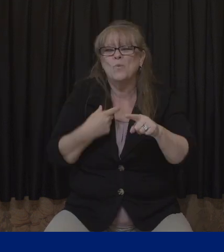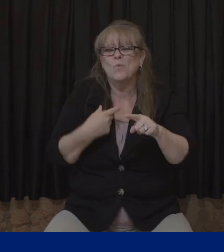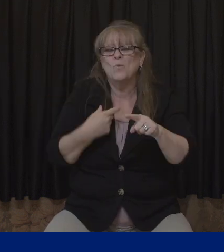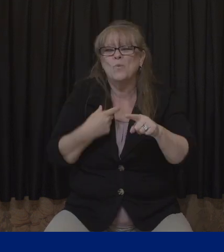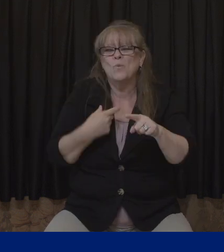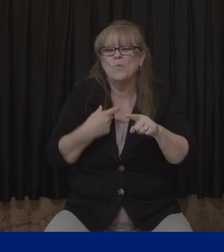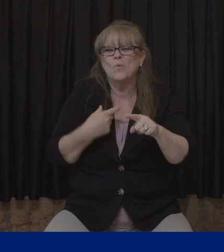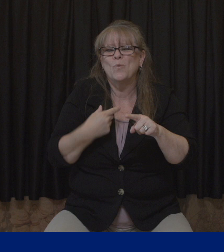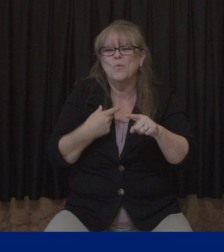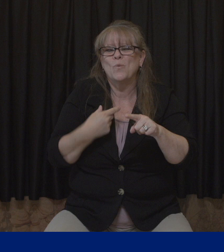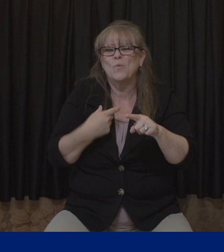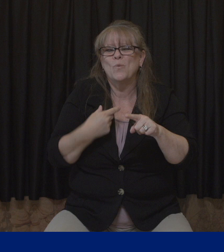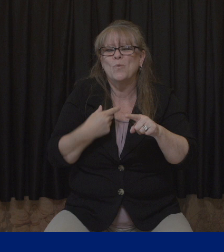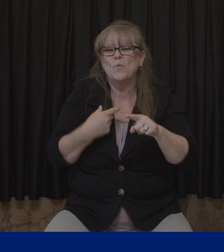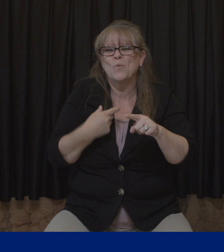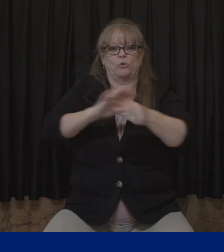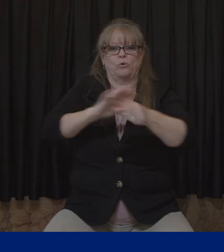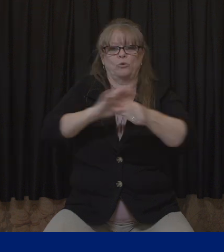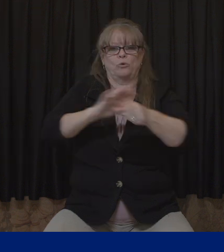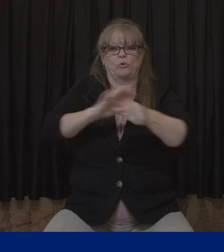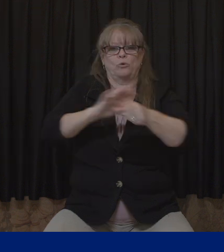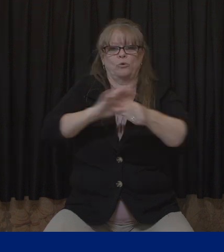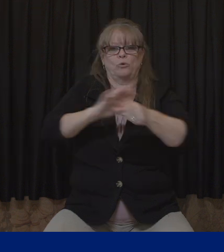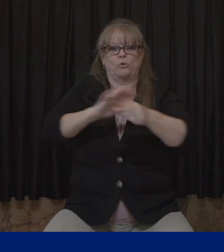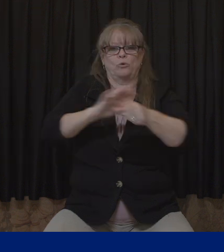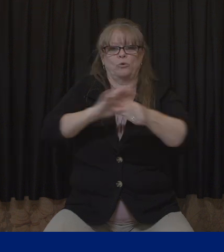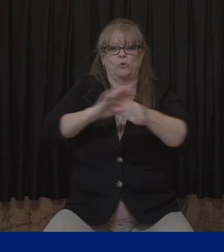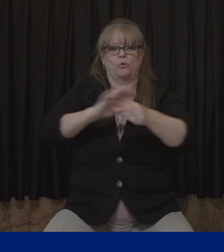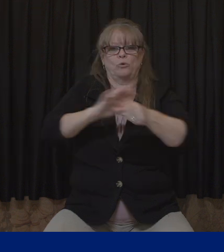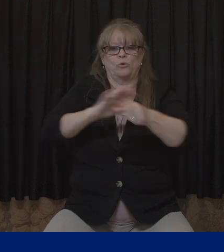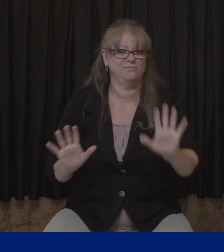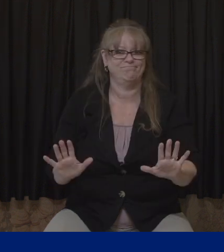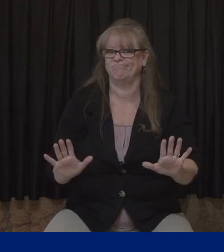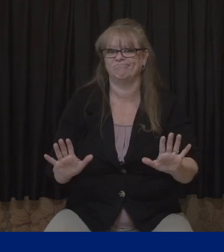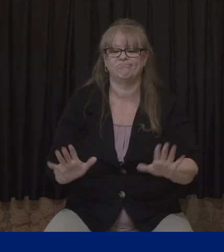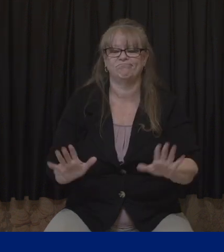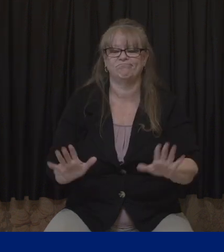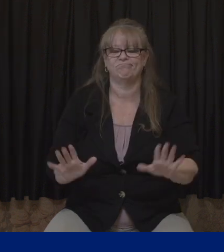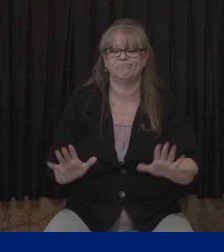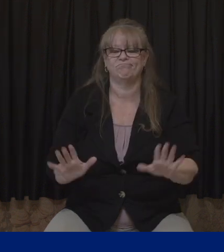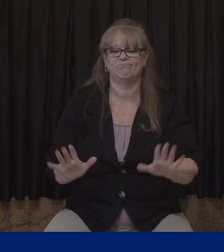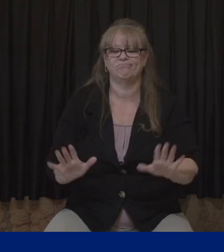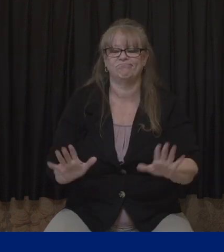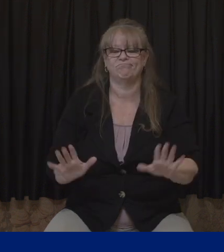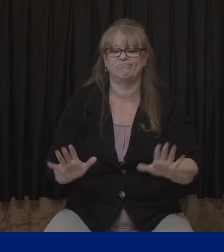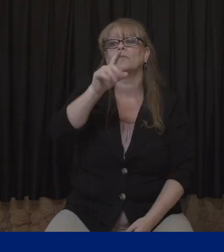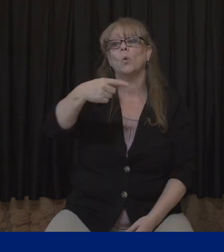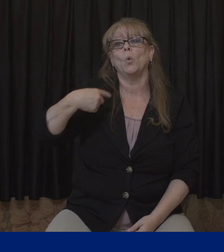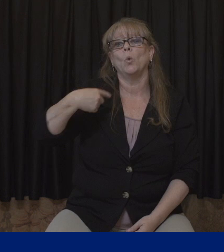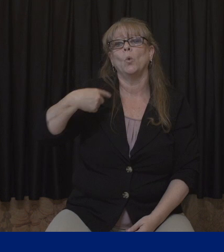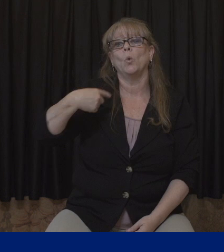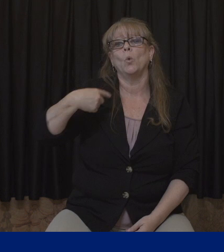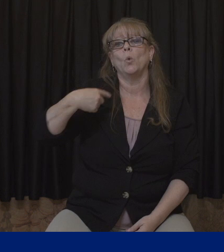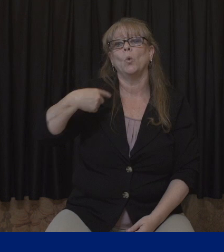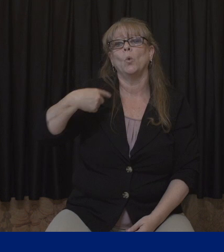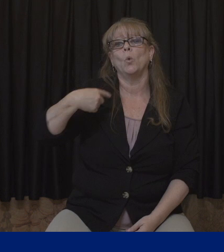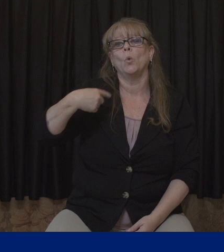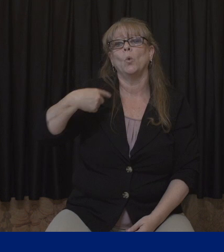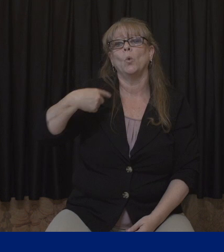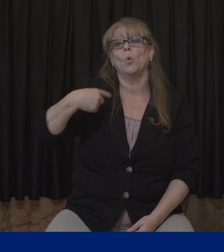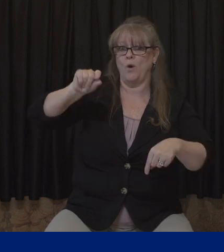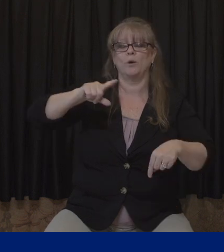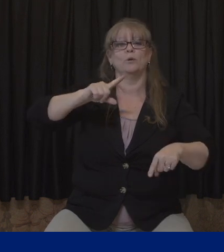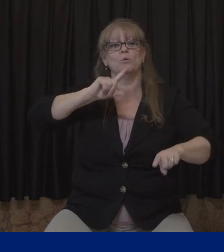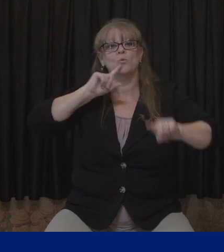no state in the United States has set that as their goal. Extending a statewide stay-at-home order only